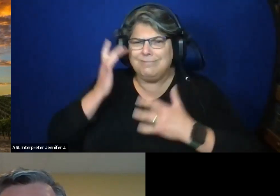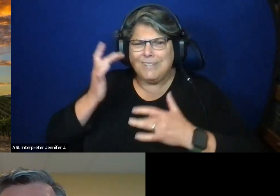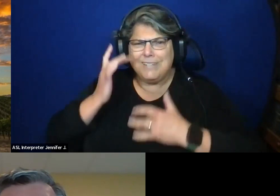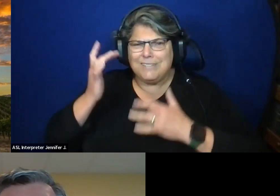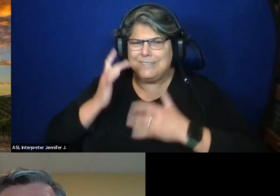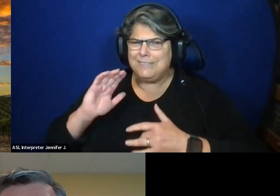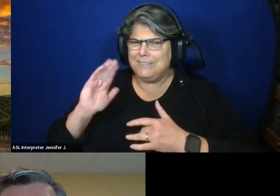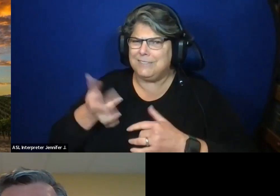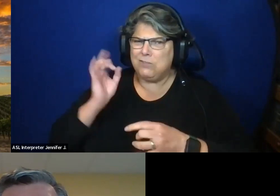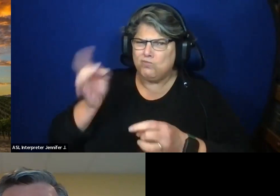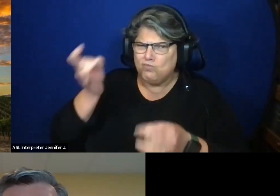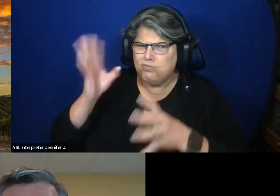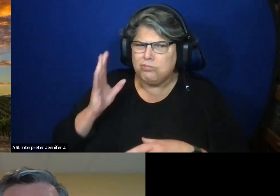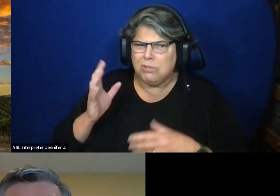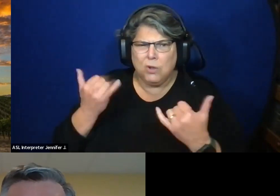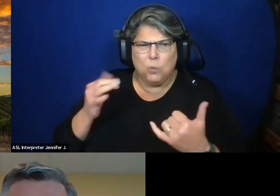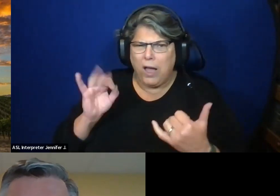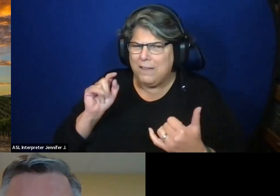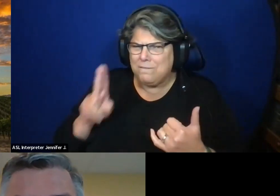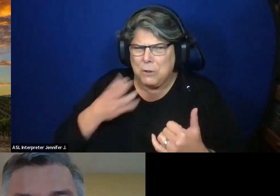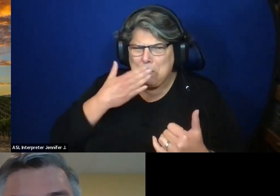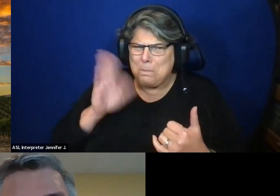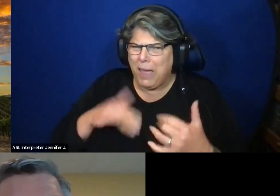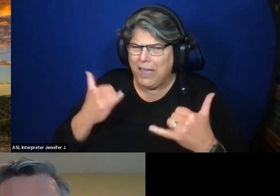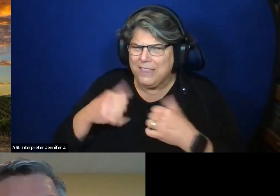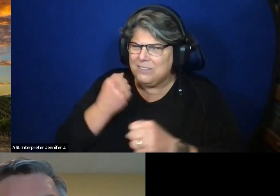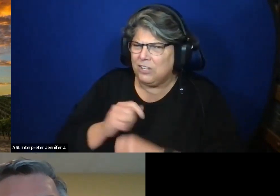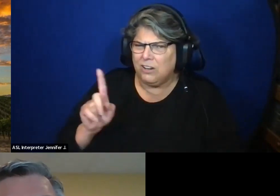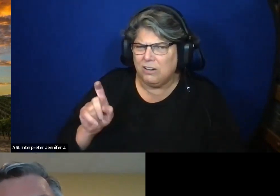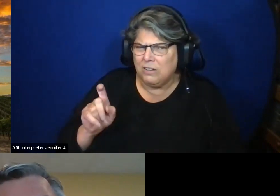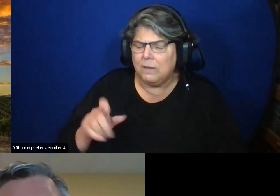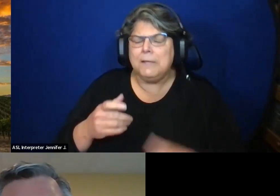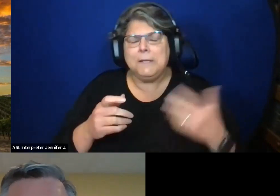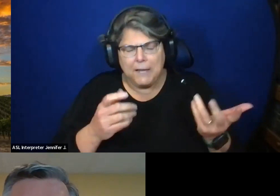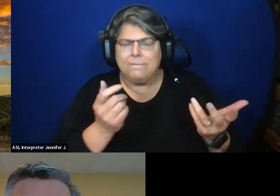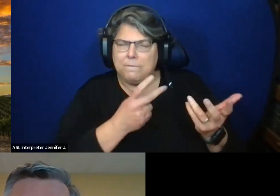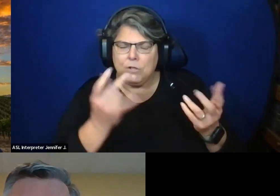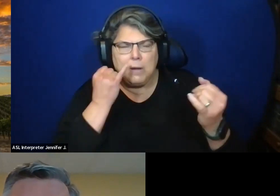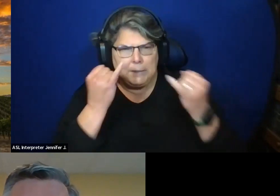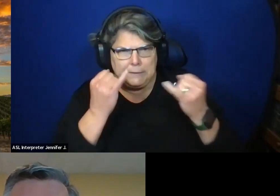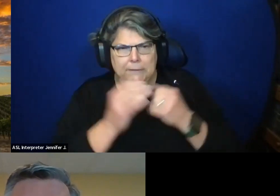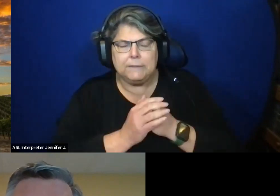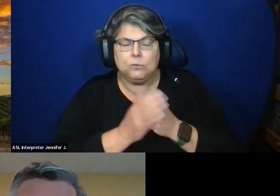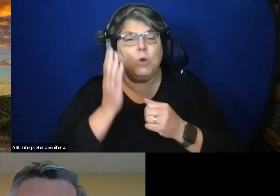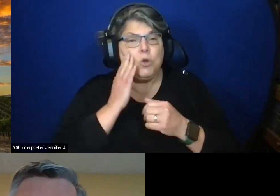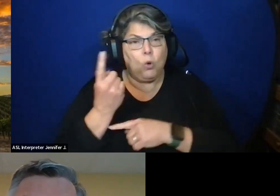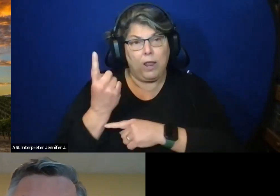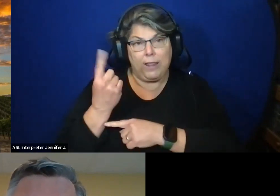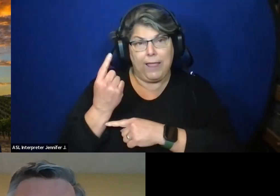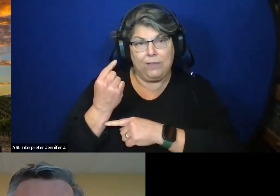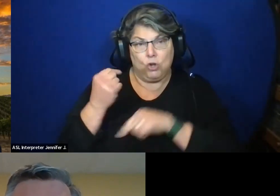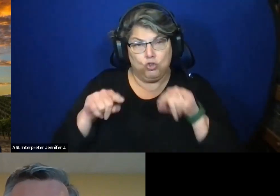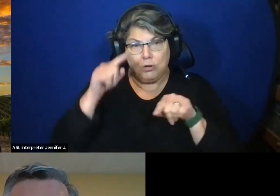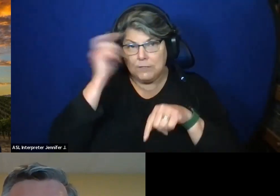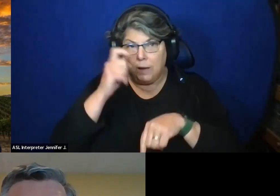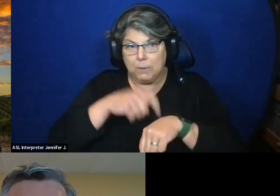so extraordinary, that why the flu season is so bad this year? Well, we have a couple clues, Paul. We know that last year in the summer